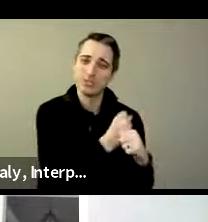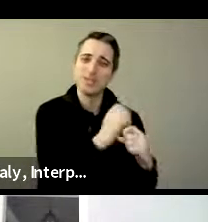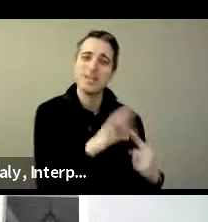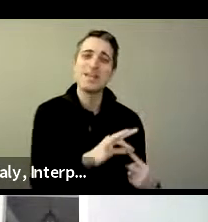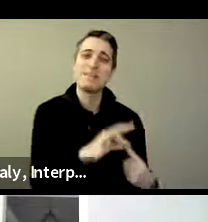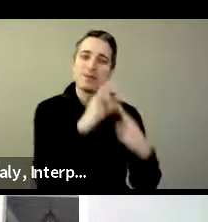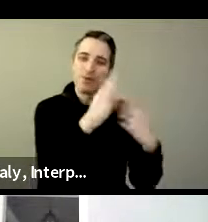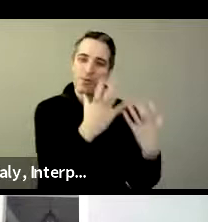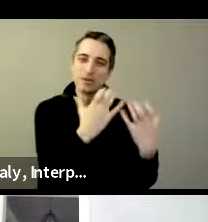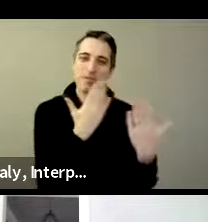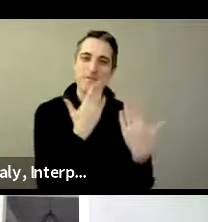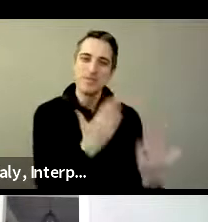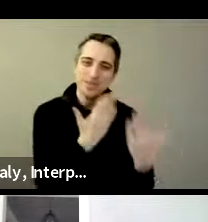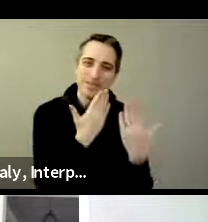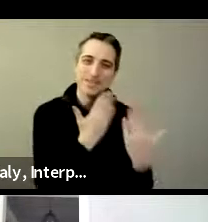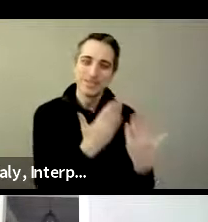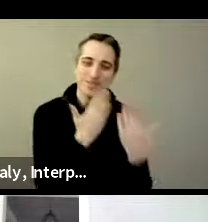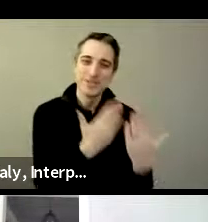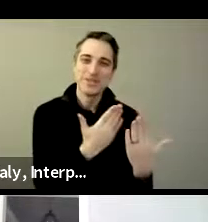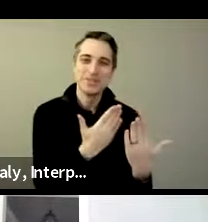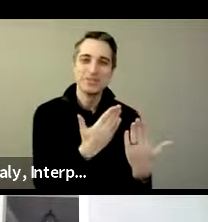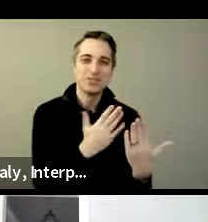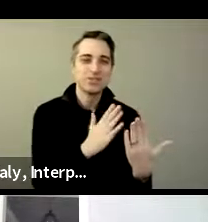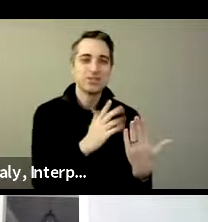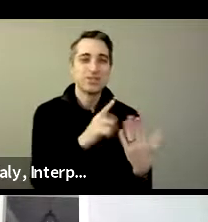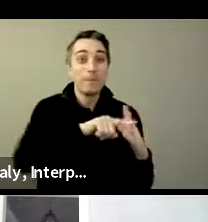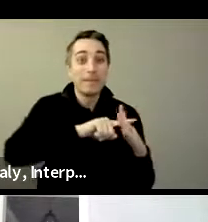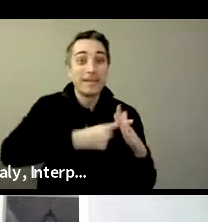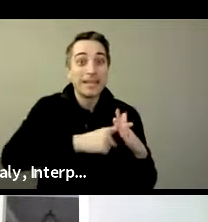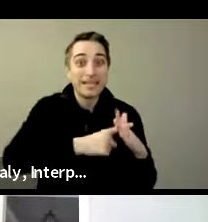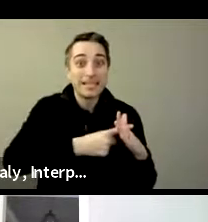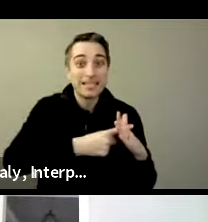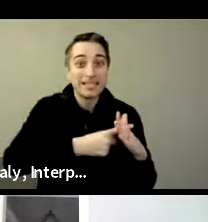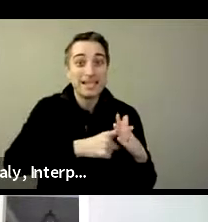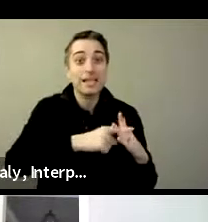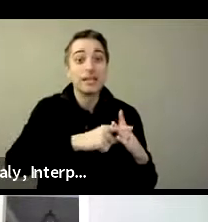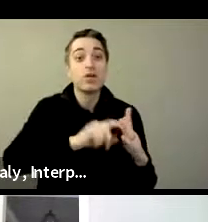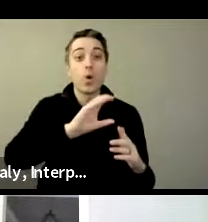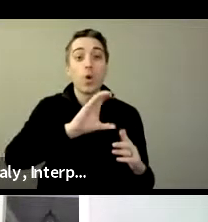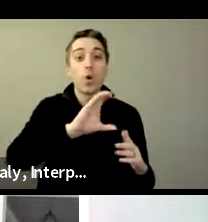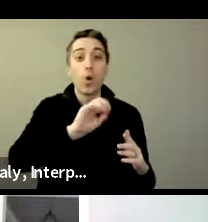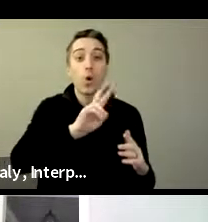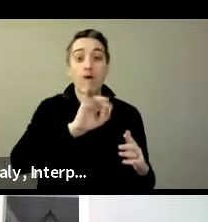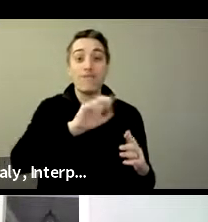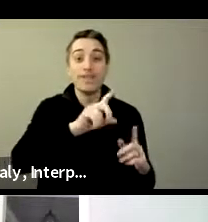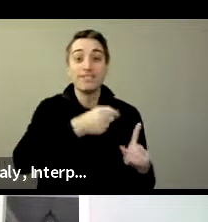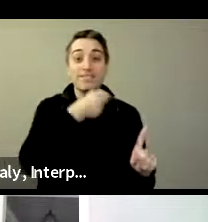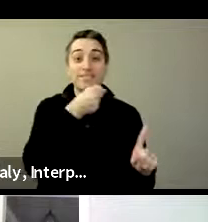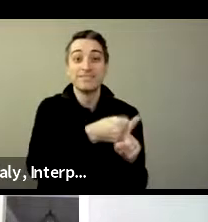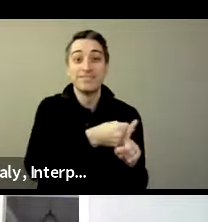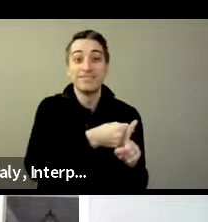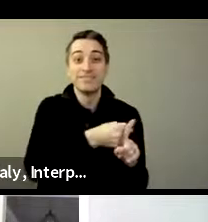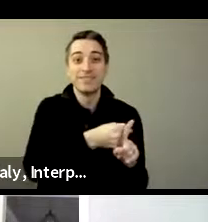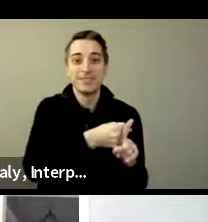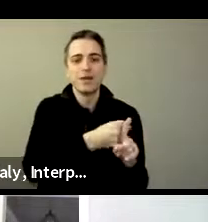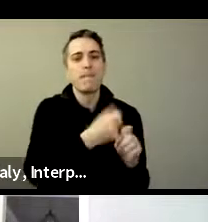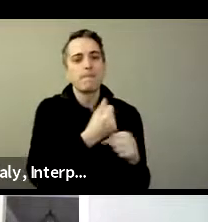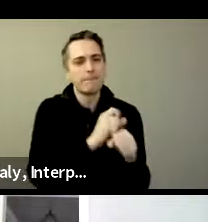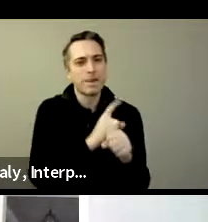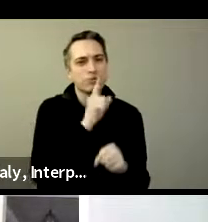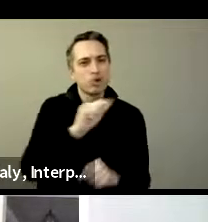you for what you did at the beginning of the COVID pandemic, how you made sure that the Asian